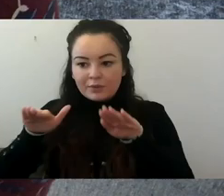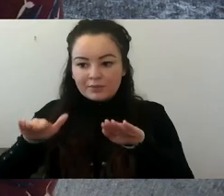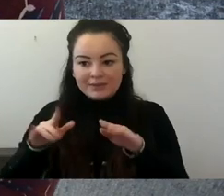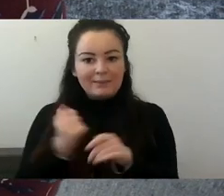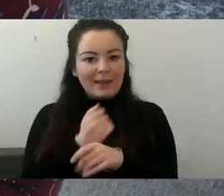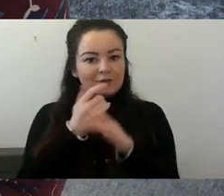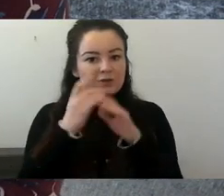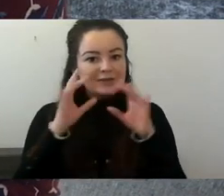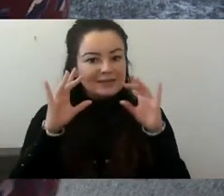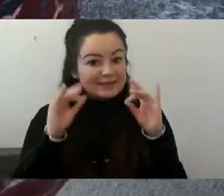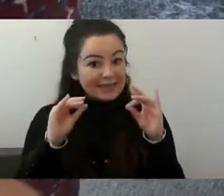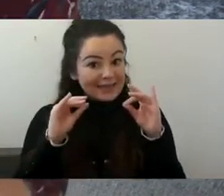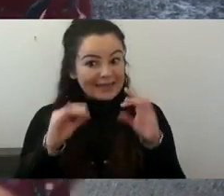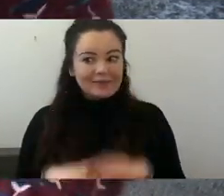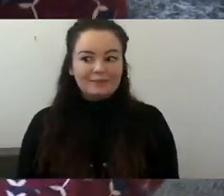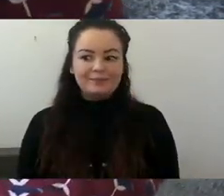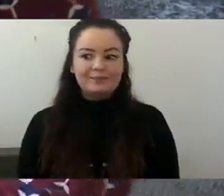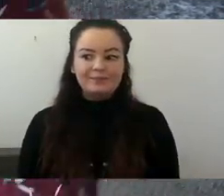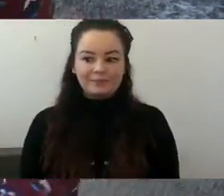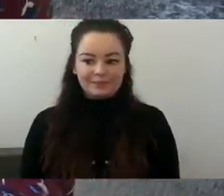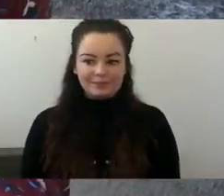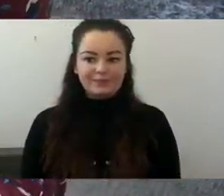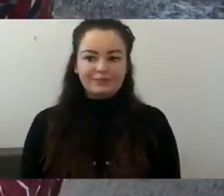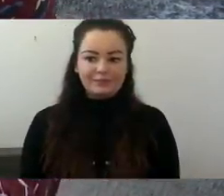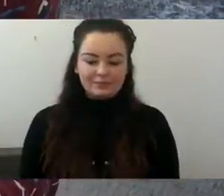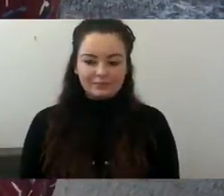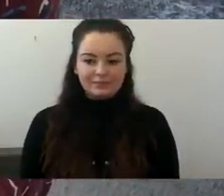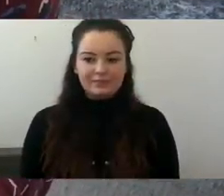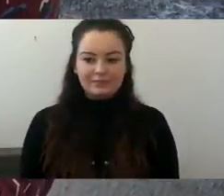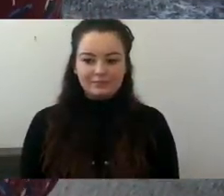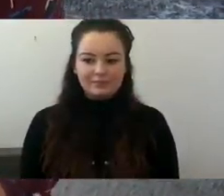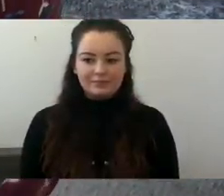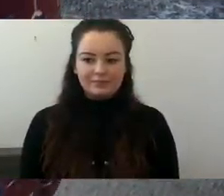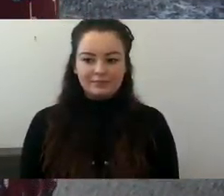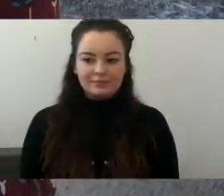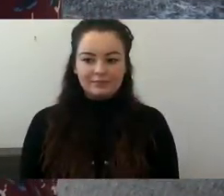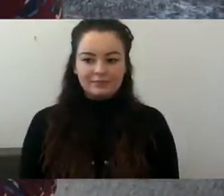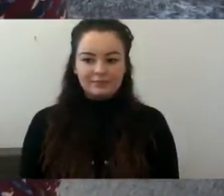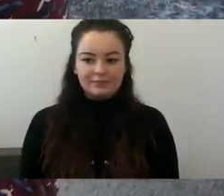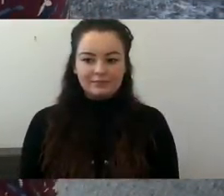across so those bits of string stay down.